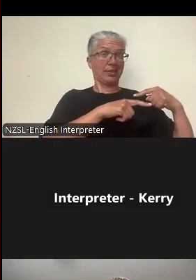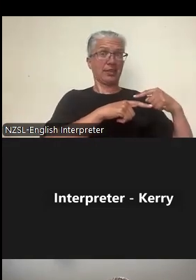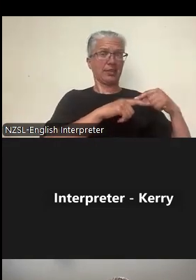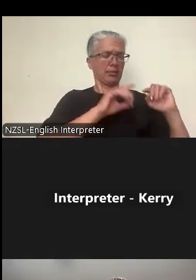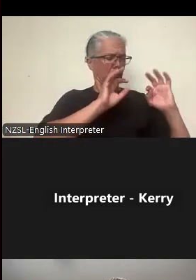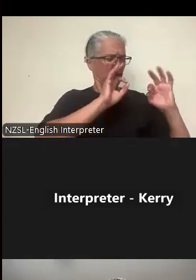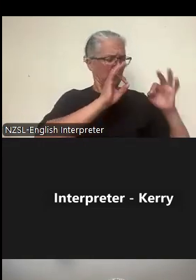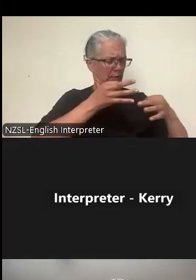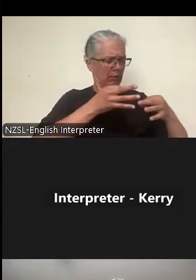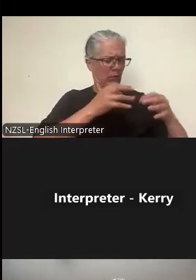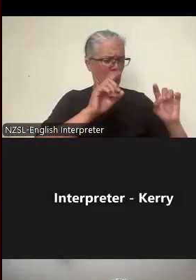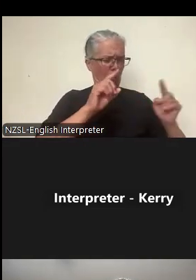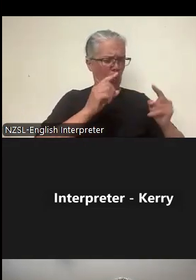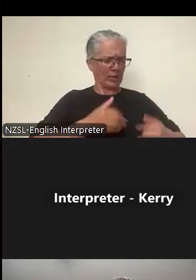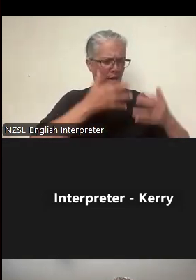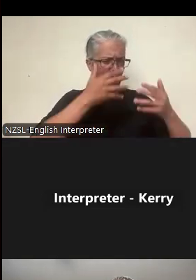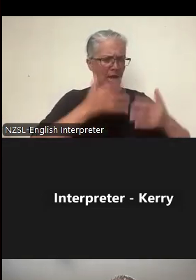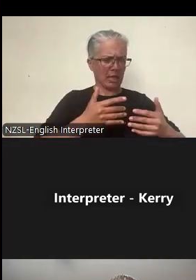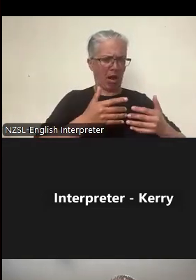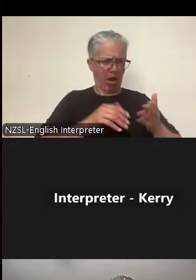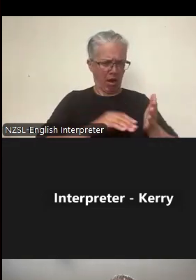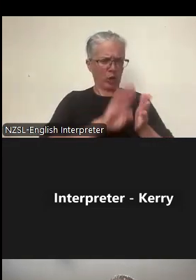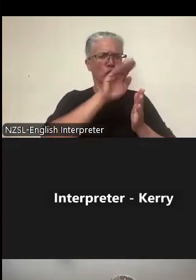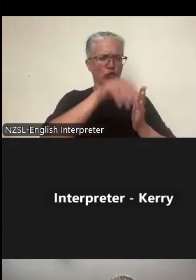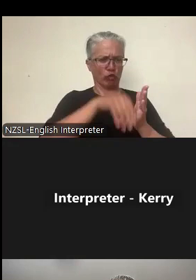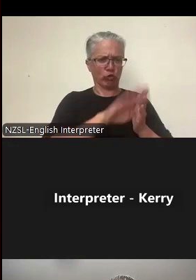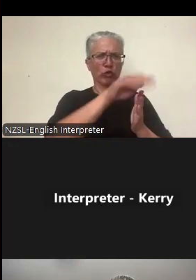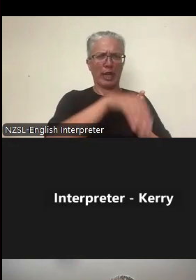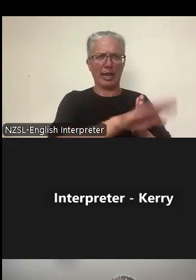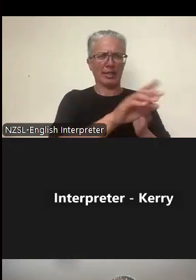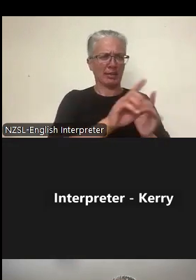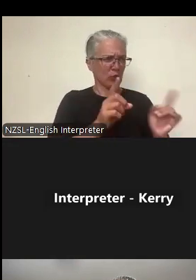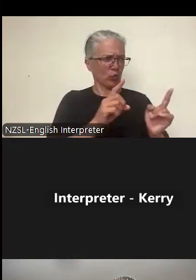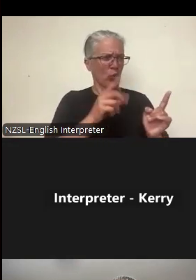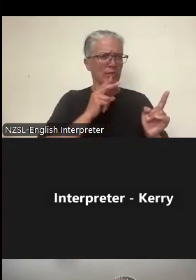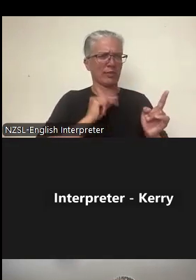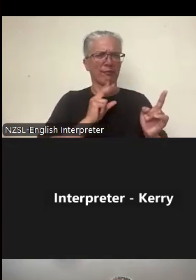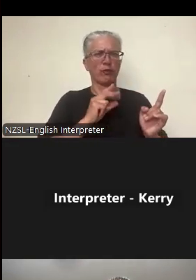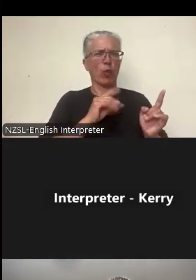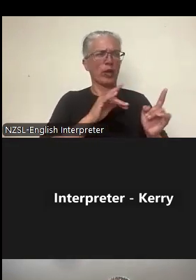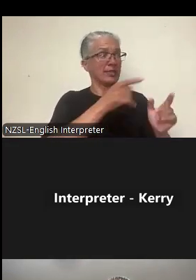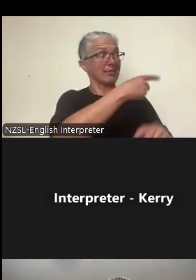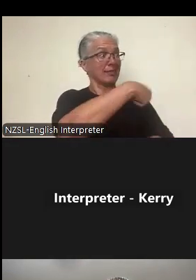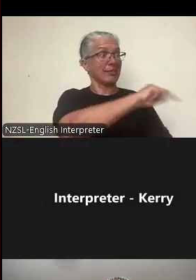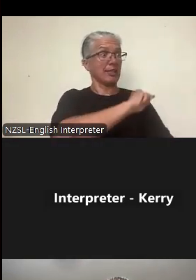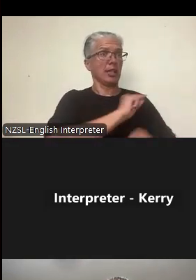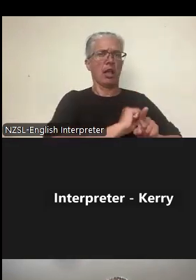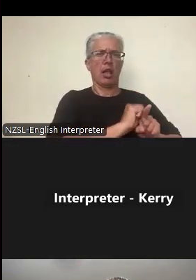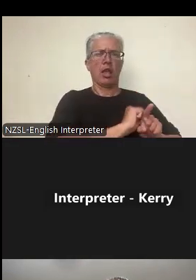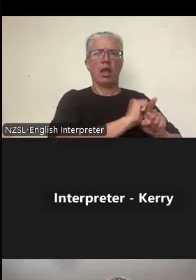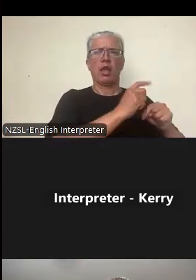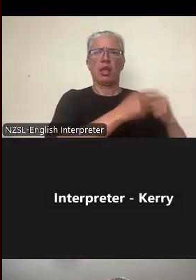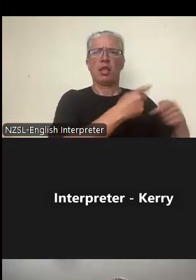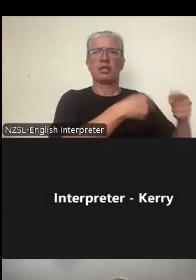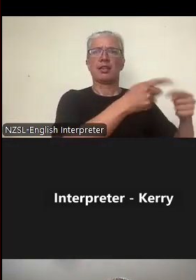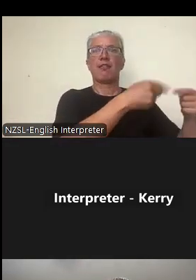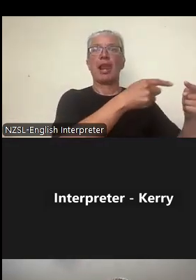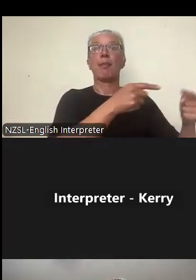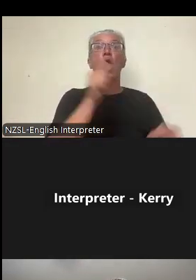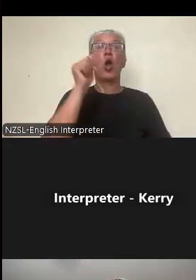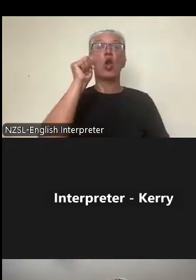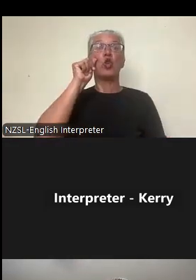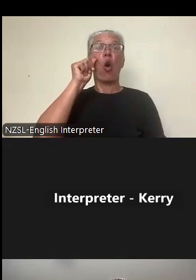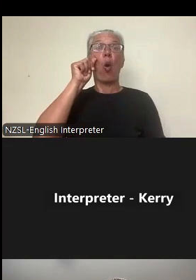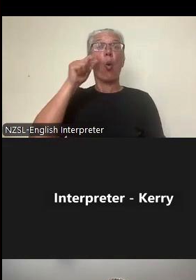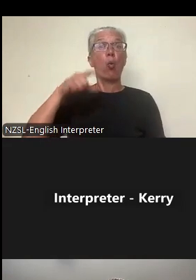the trends, the feedback, the observations, all of the voice. And knowing why is essential. I love this quote. Once you